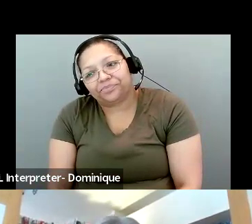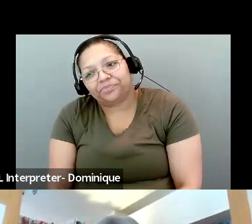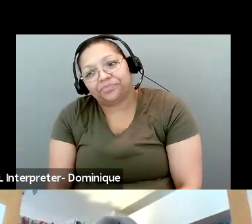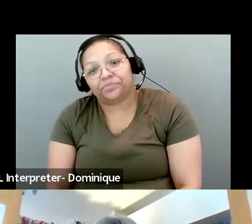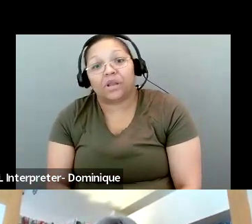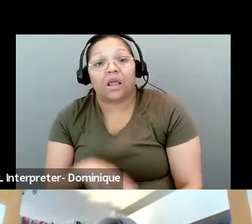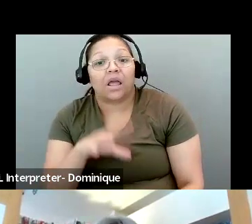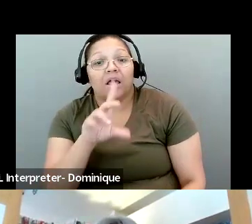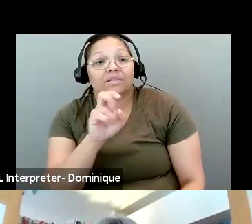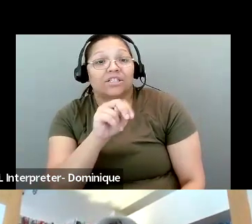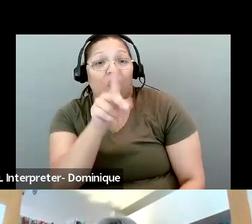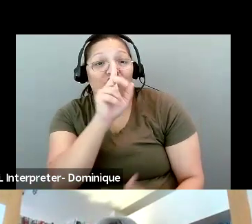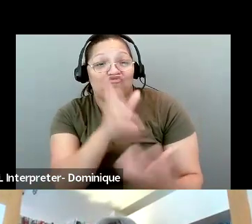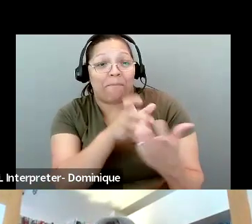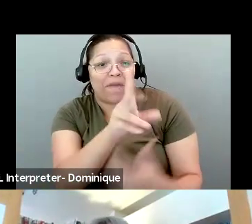Don, you're matching your shirt.